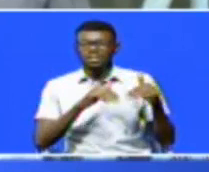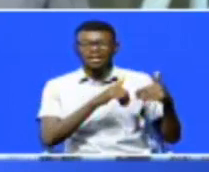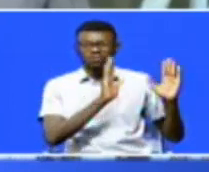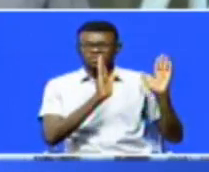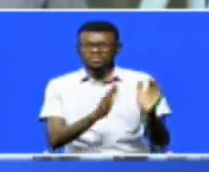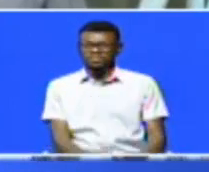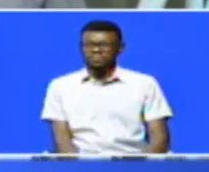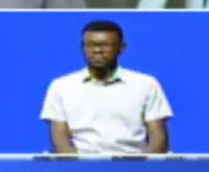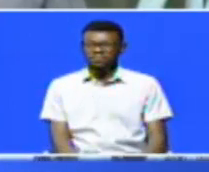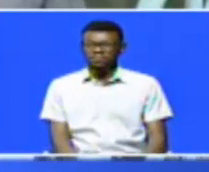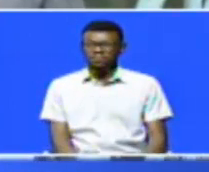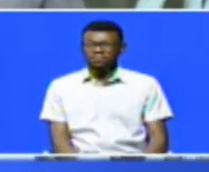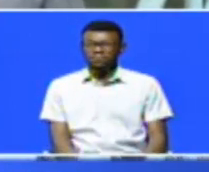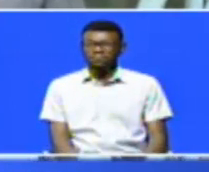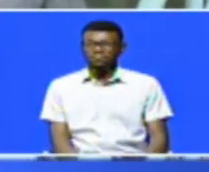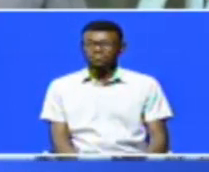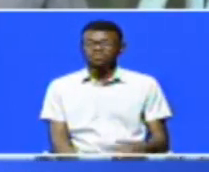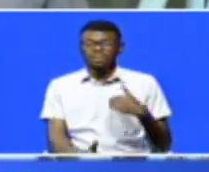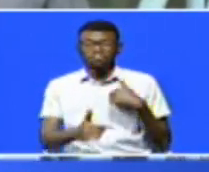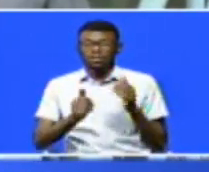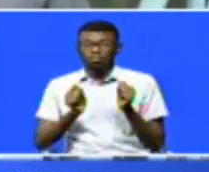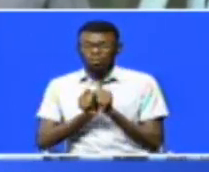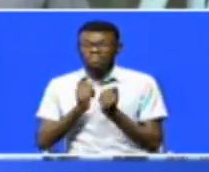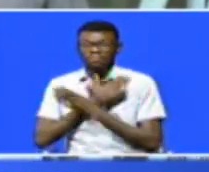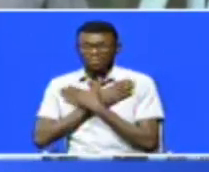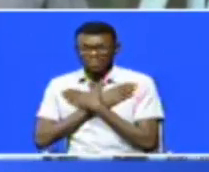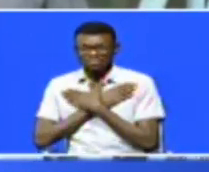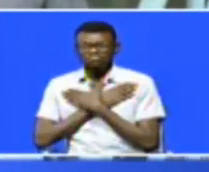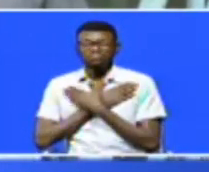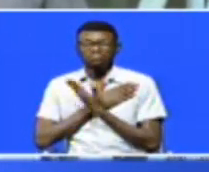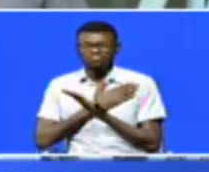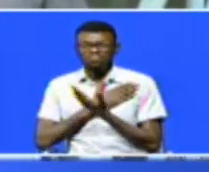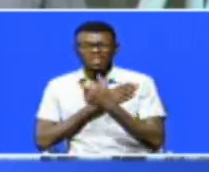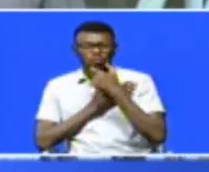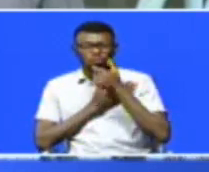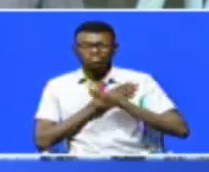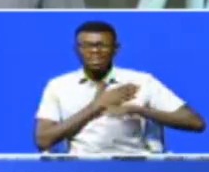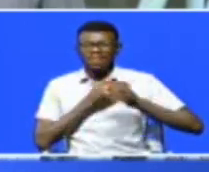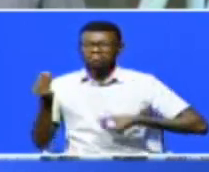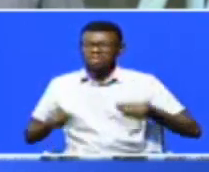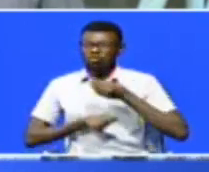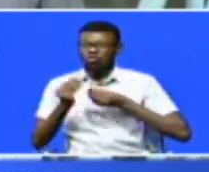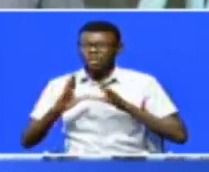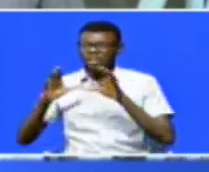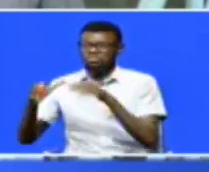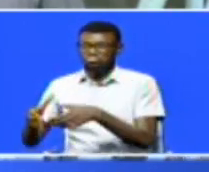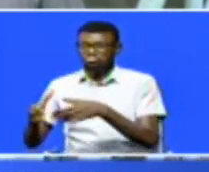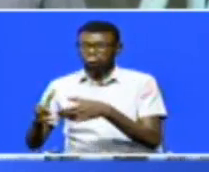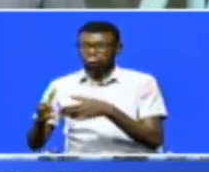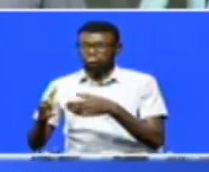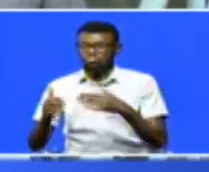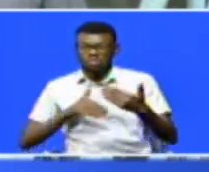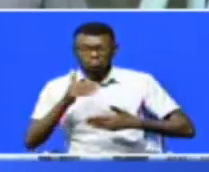Kisumu, together with my colleagues in the Lake Region Economic Block, we initiated a consultation